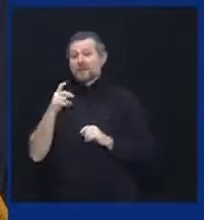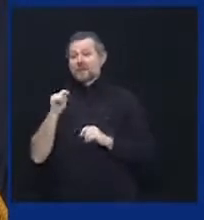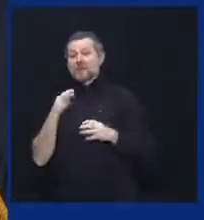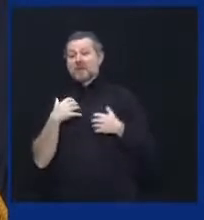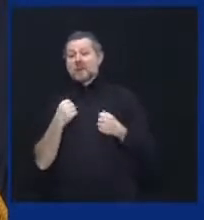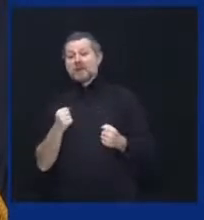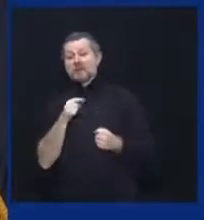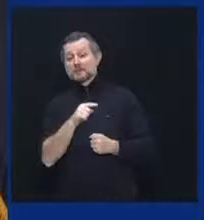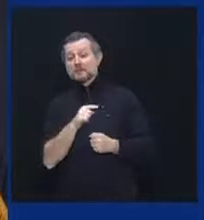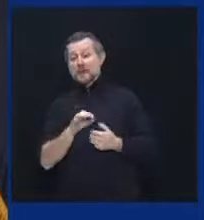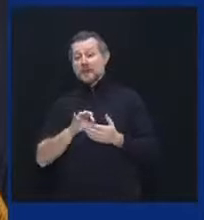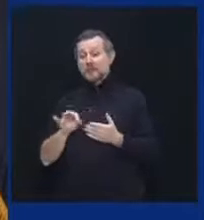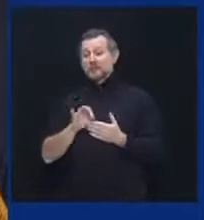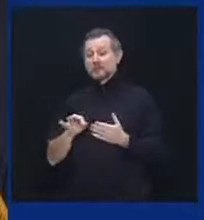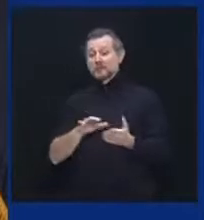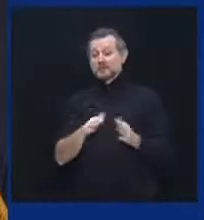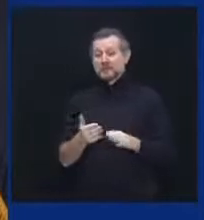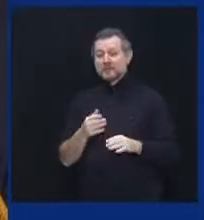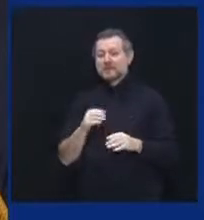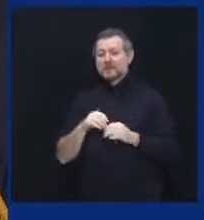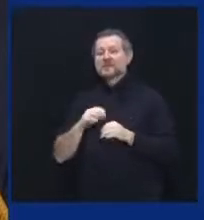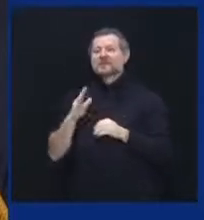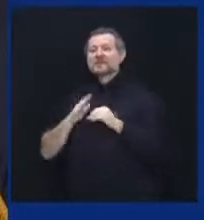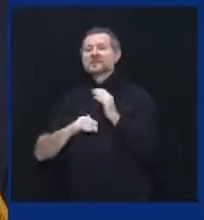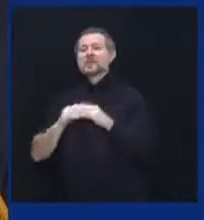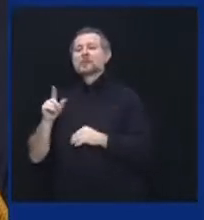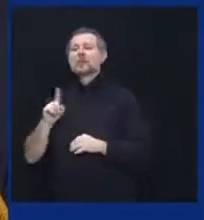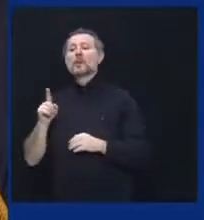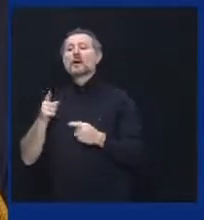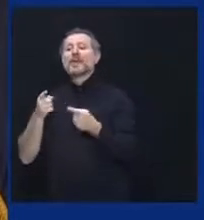counts deaths in the facilities where they occurred.